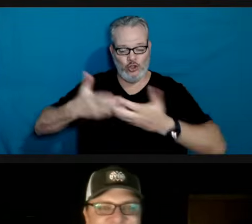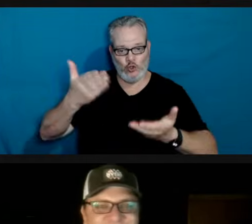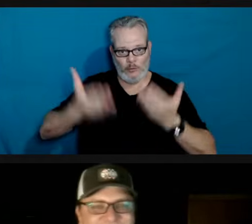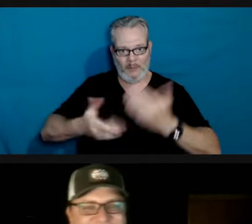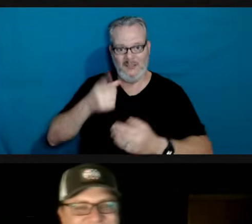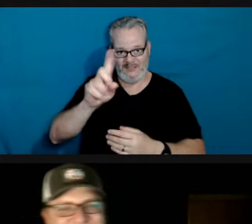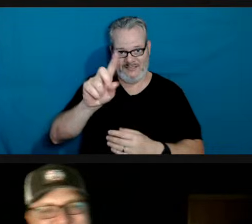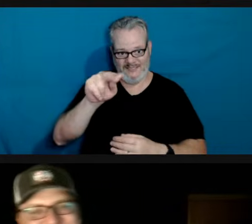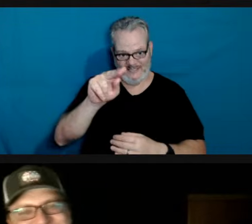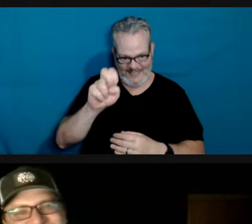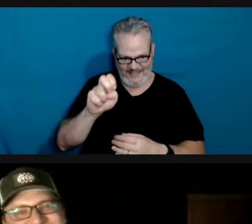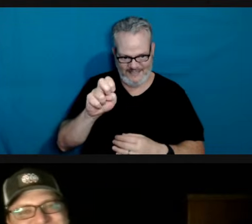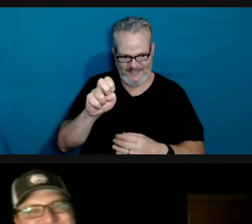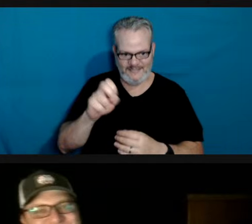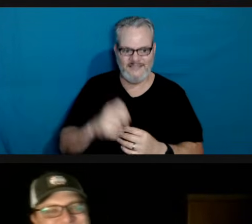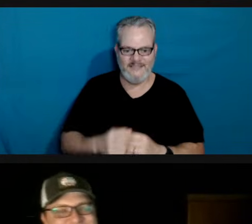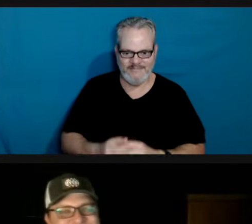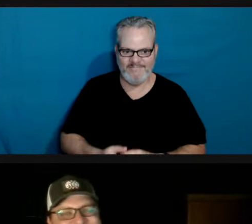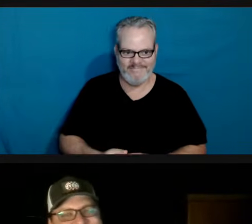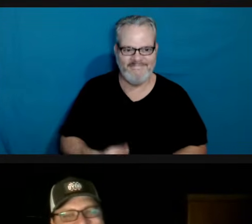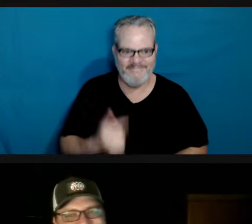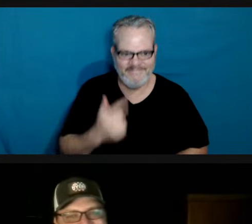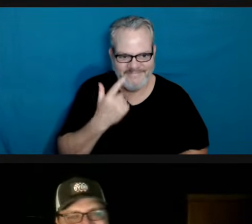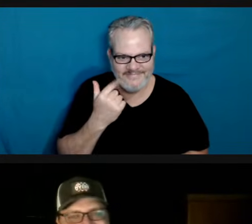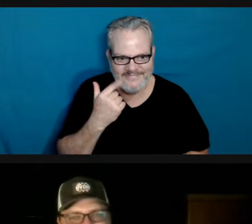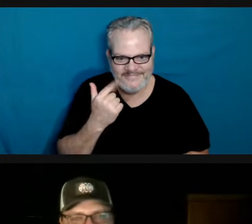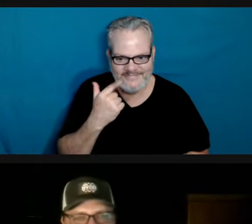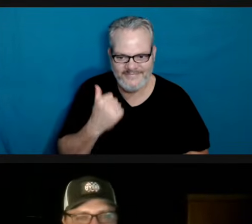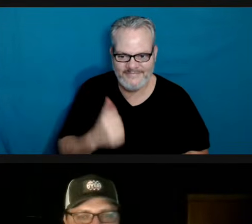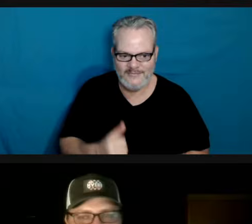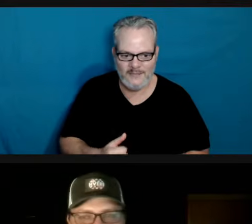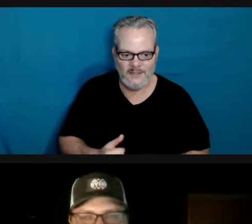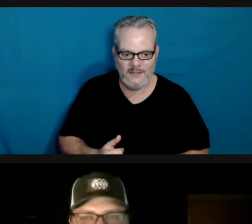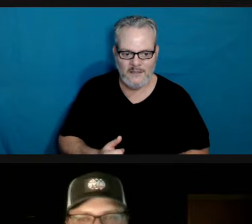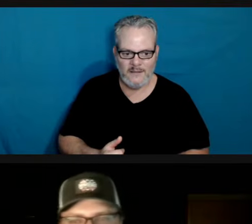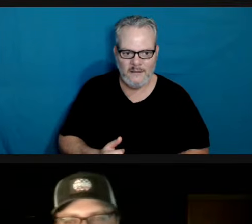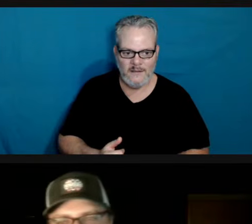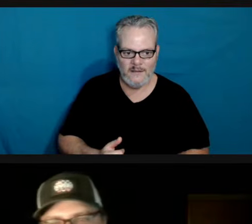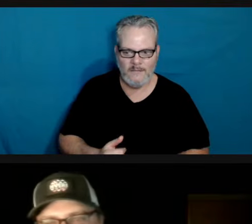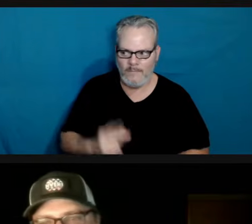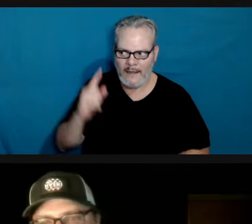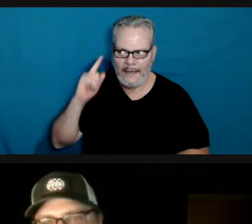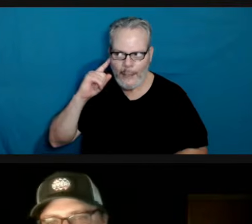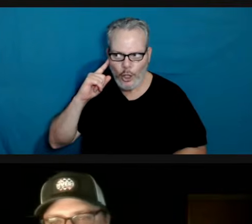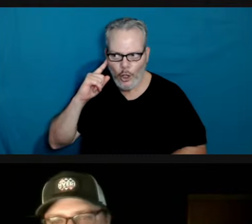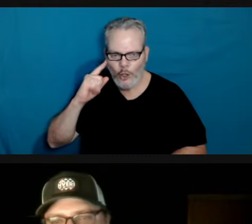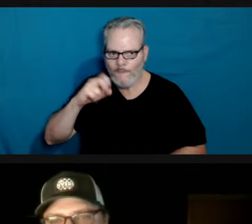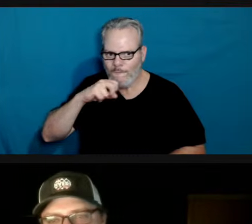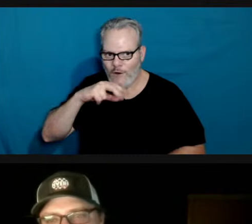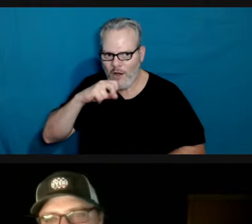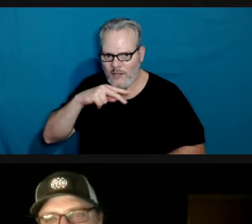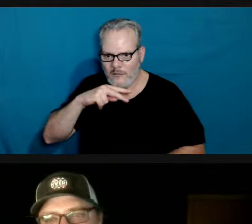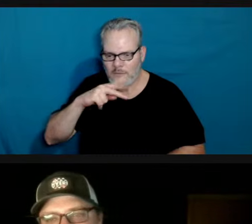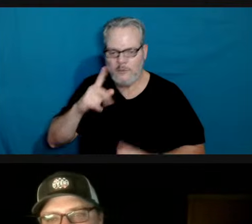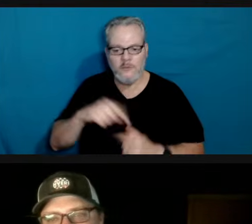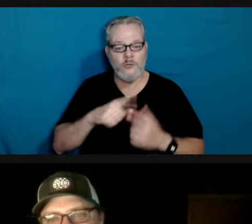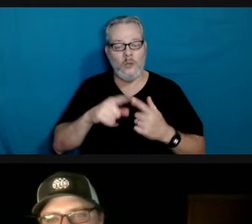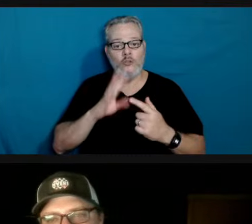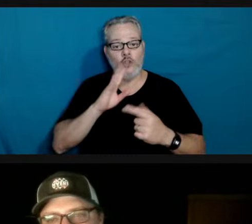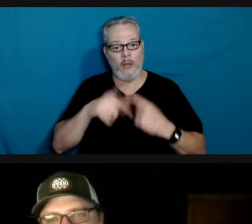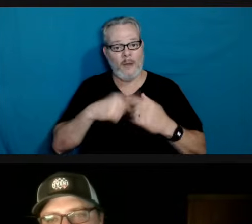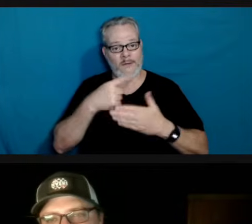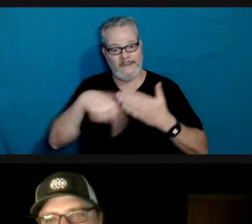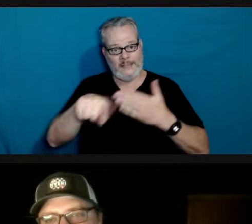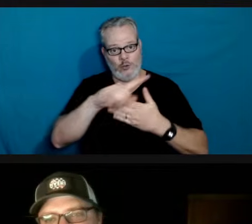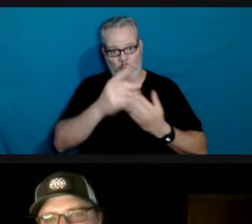here. Yeah, call it here and hold off till next week for anything else and see